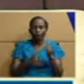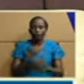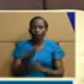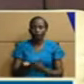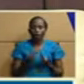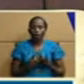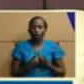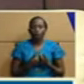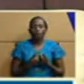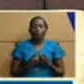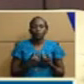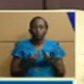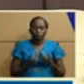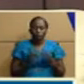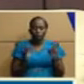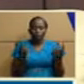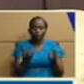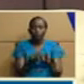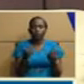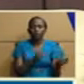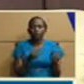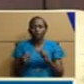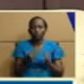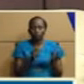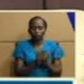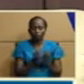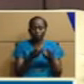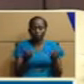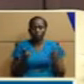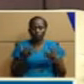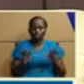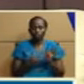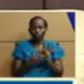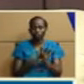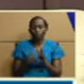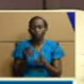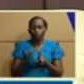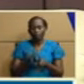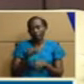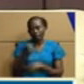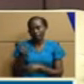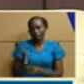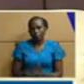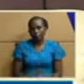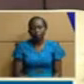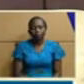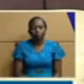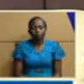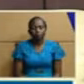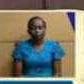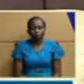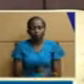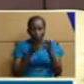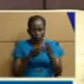we will go into a panel discussion with the panelists that I've introduced and some others that I've not yet introduced. I will introduce later.